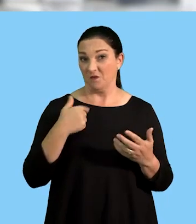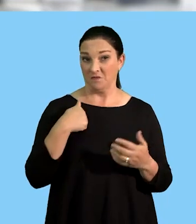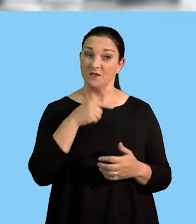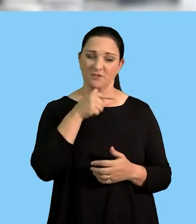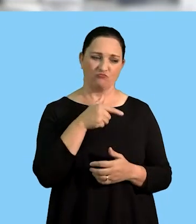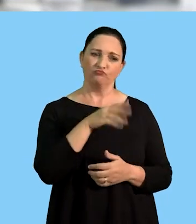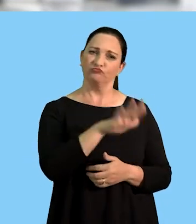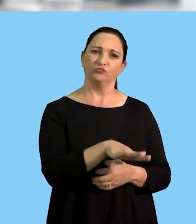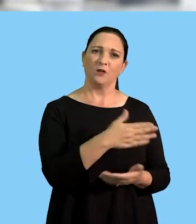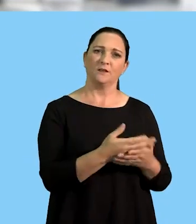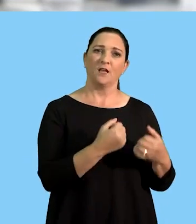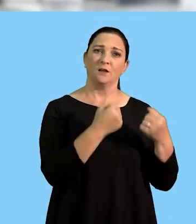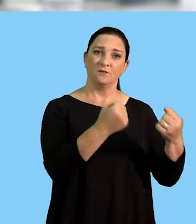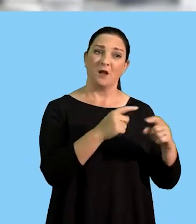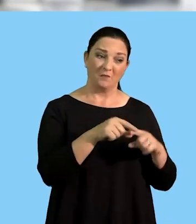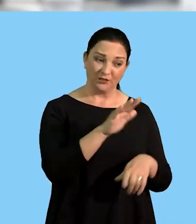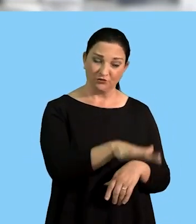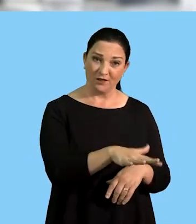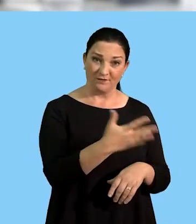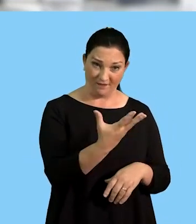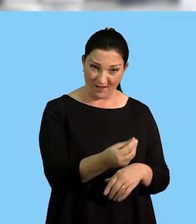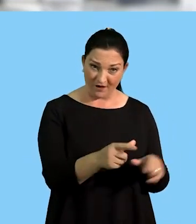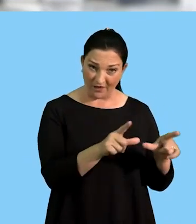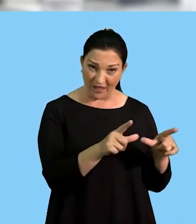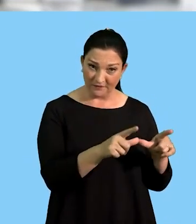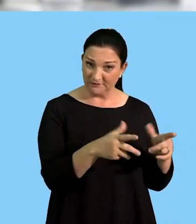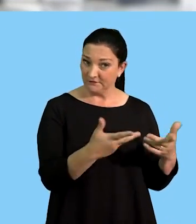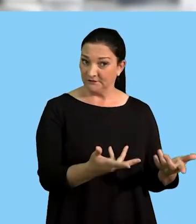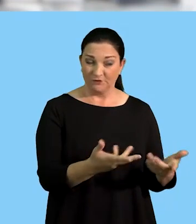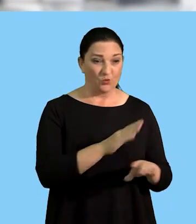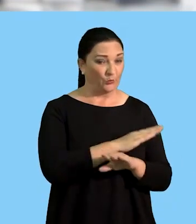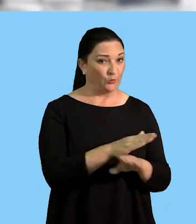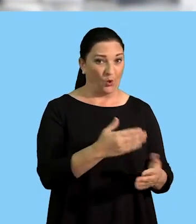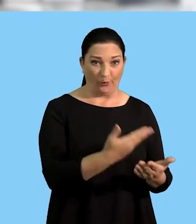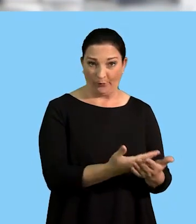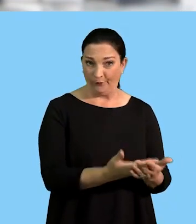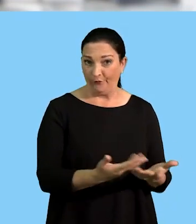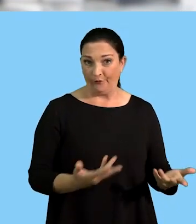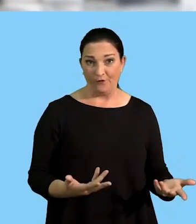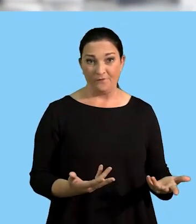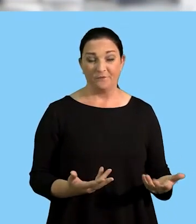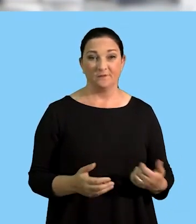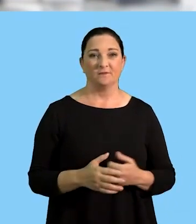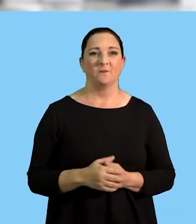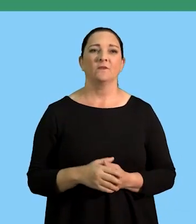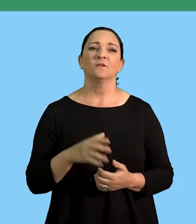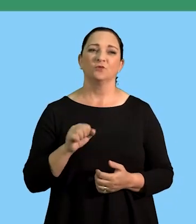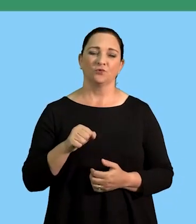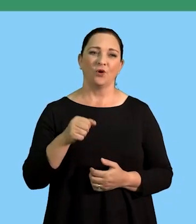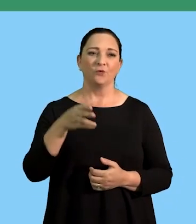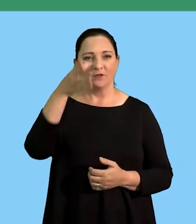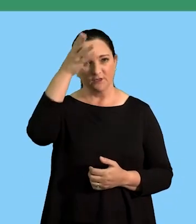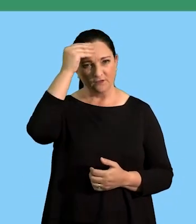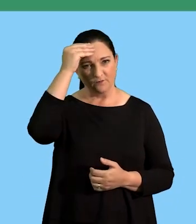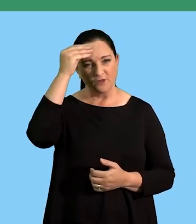my child to drive, whereas my child doesn't have any proven or the required license to drive. So